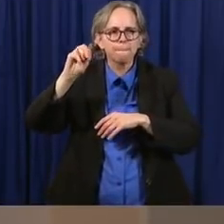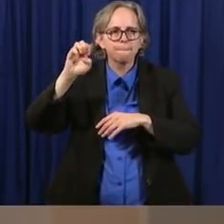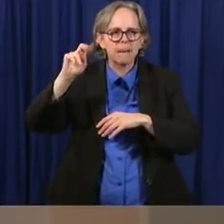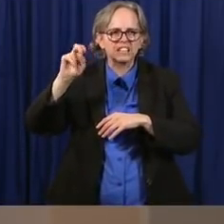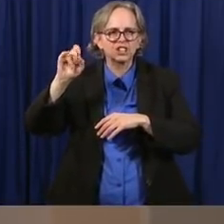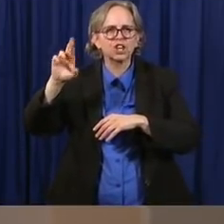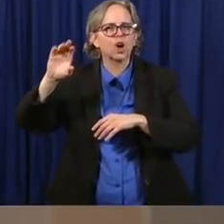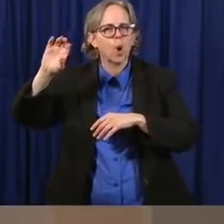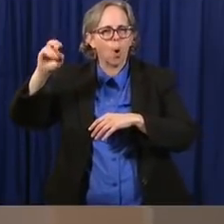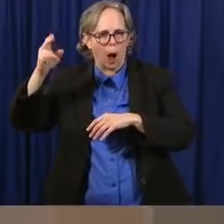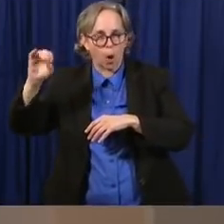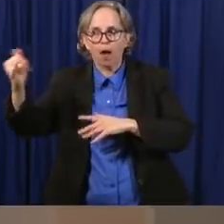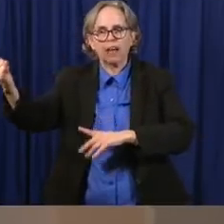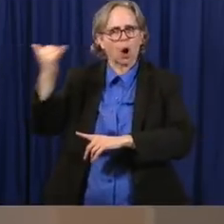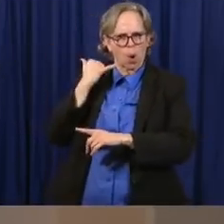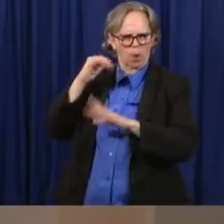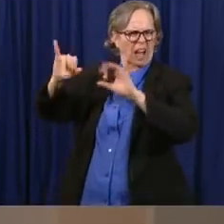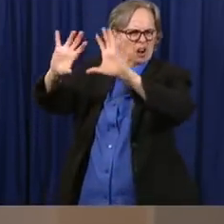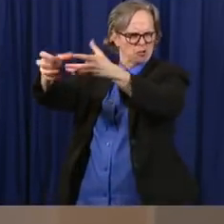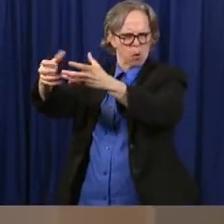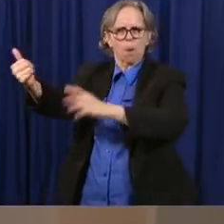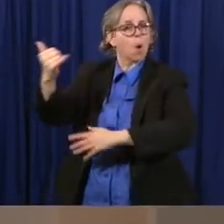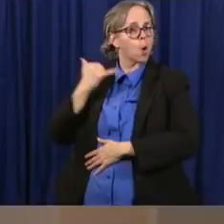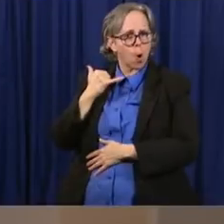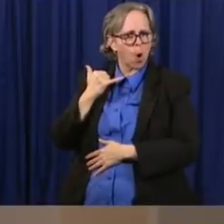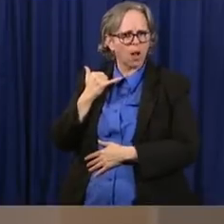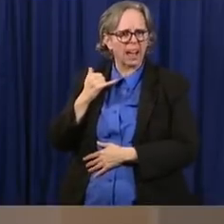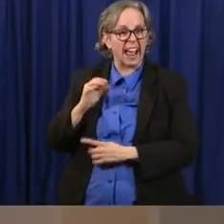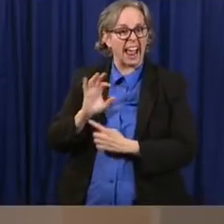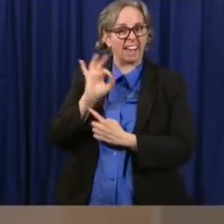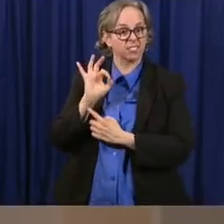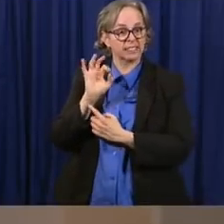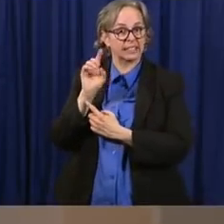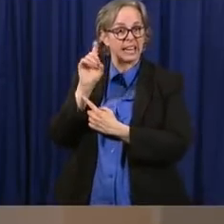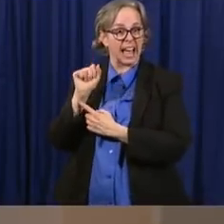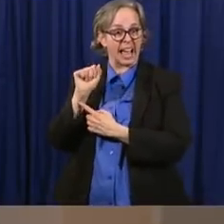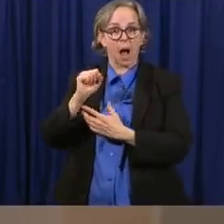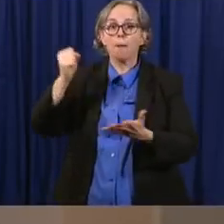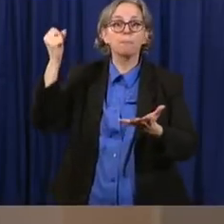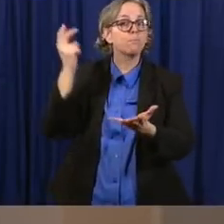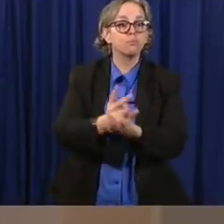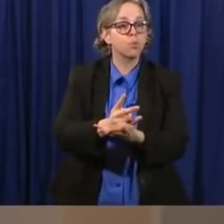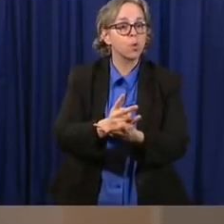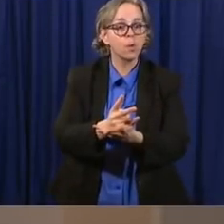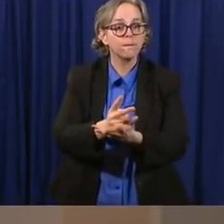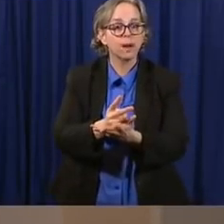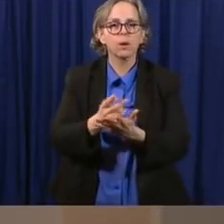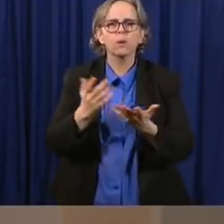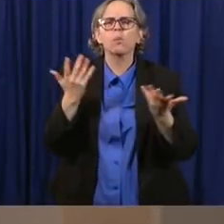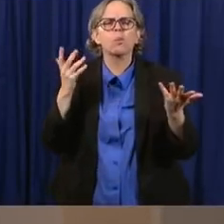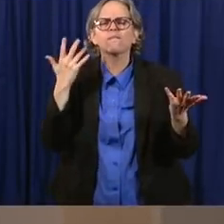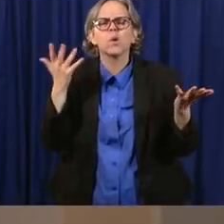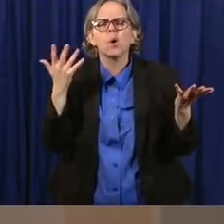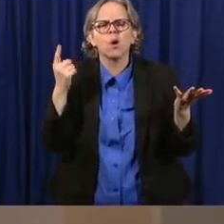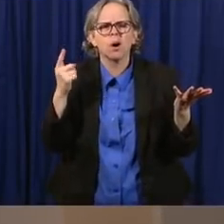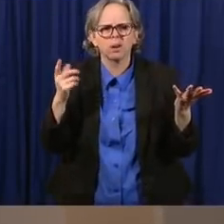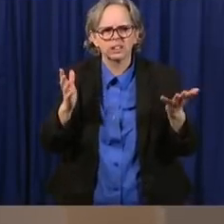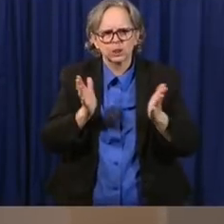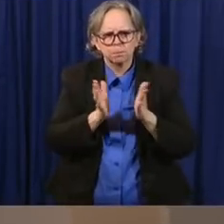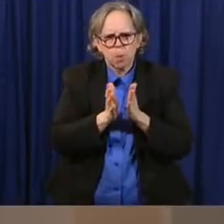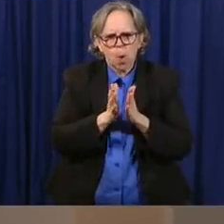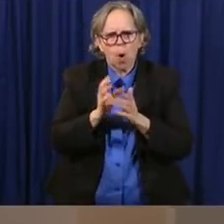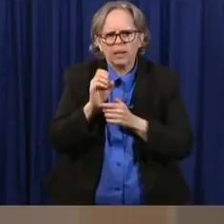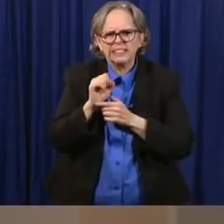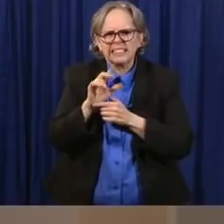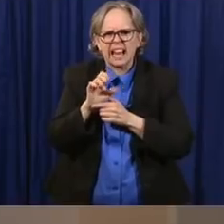received FDA approval for small-scale N95 mask decontamination. So we know the large-scale